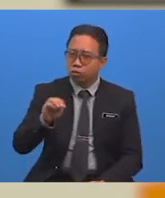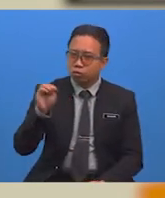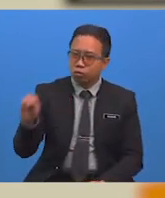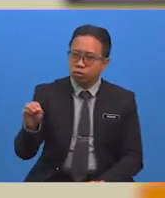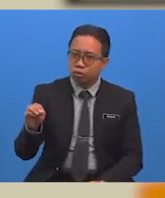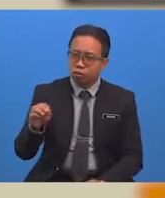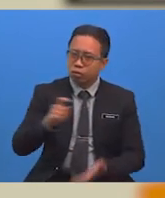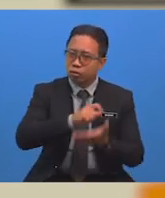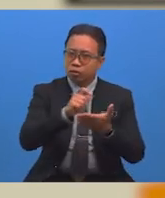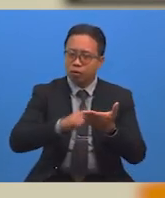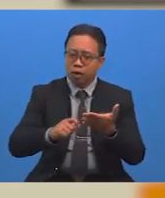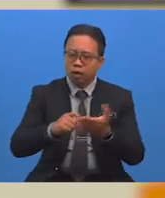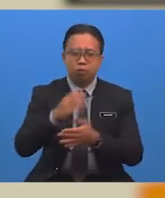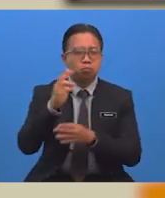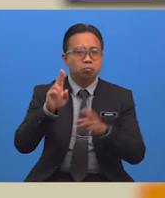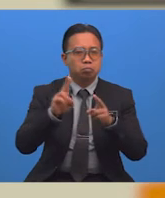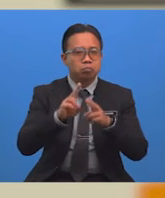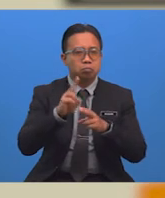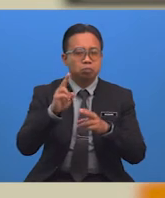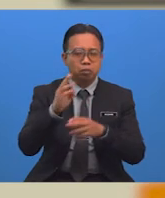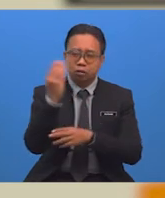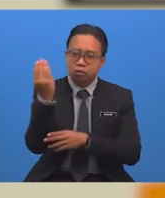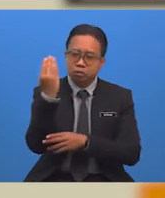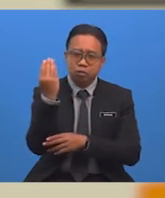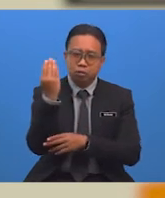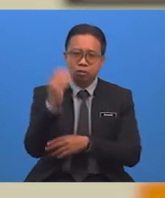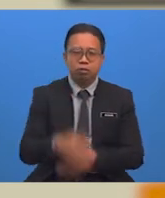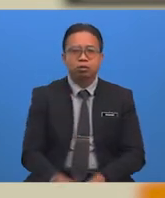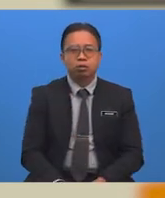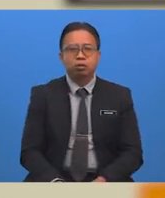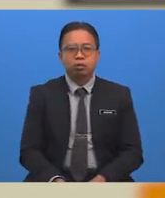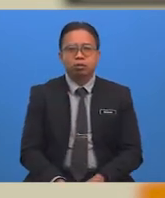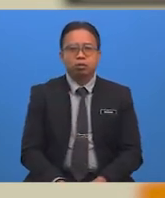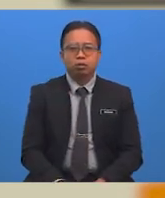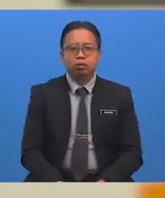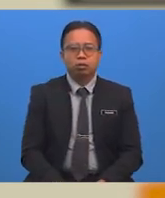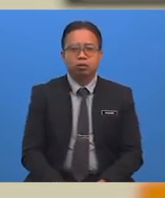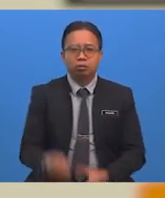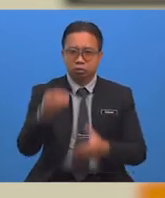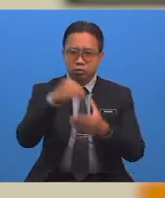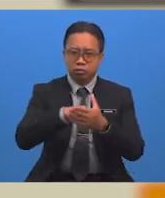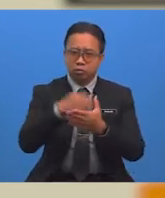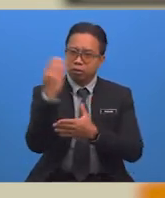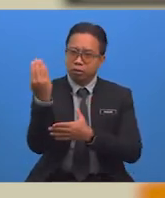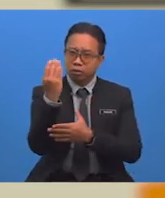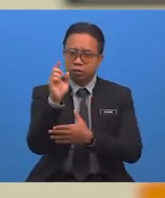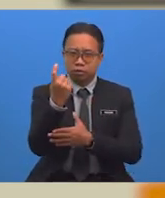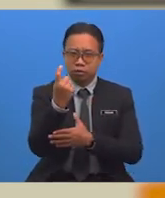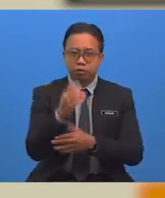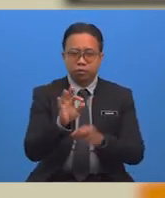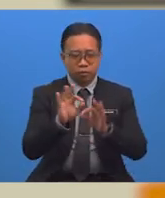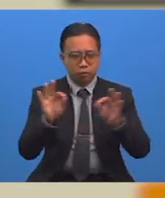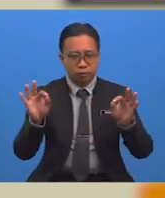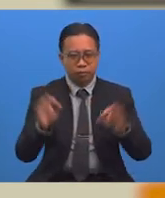write general essays, or sometimes they include irrelevant details.